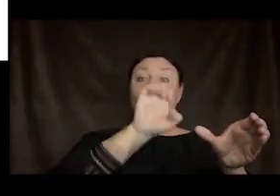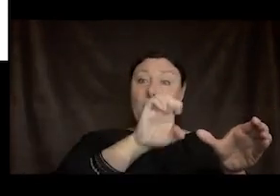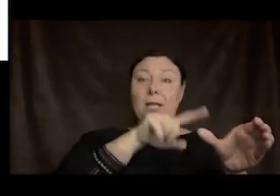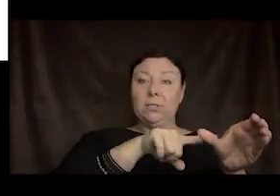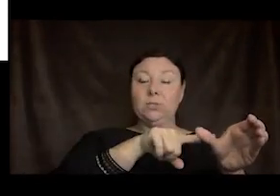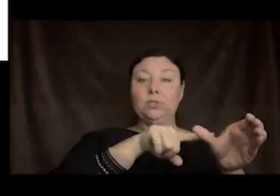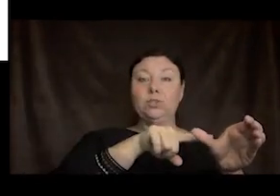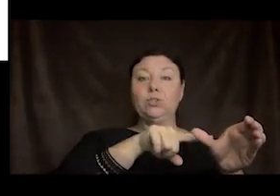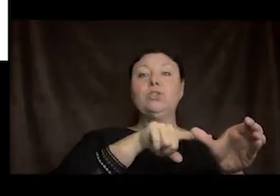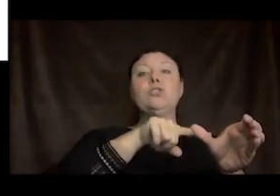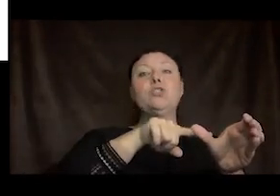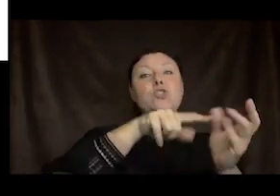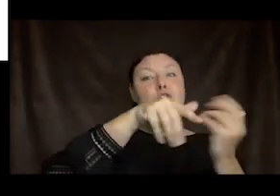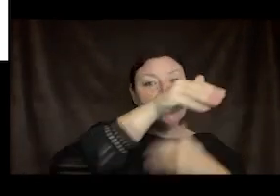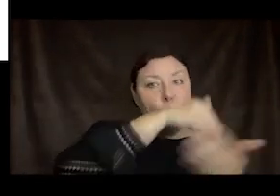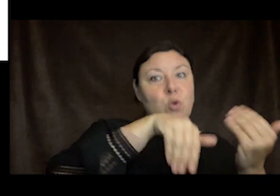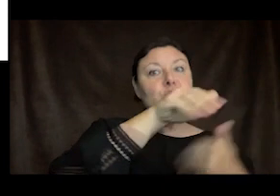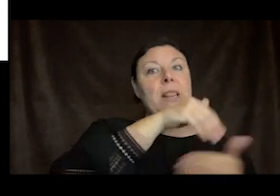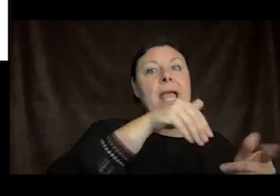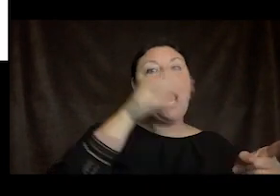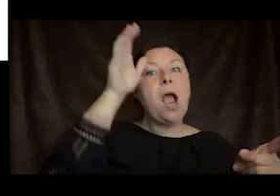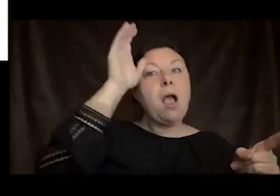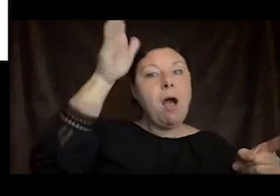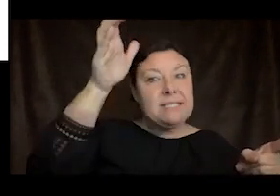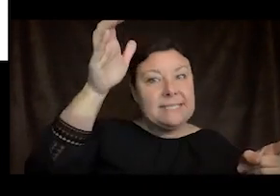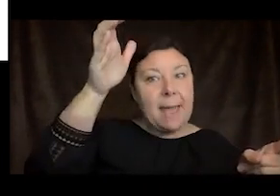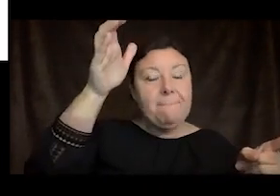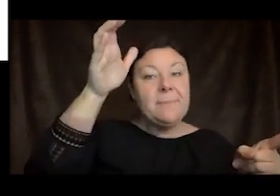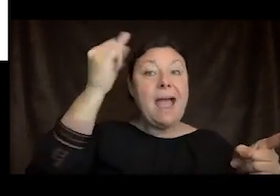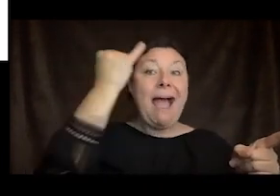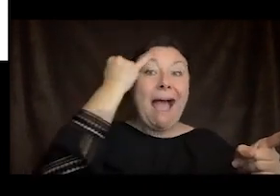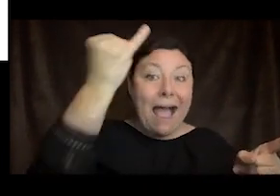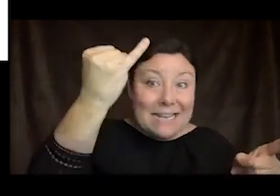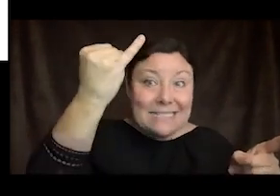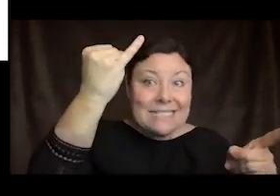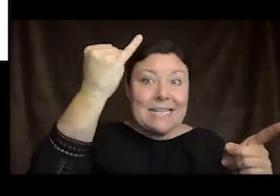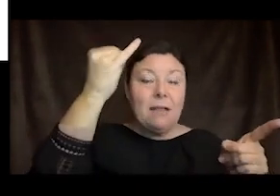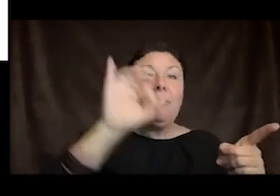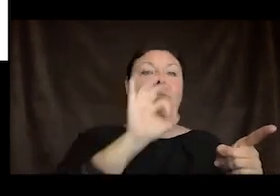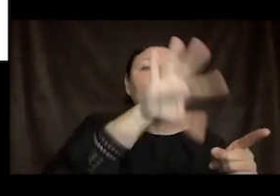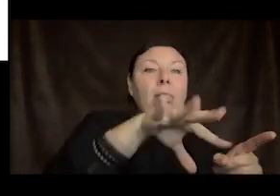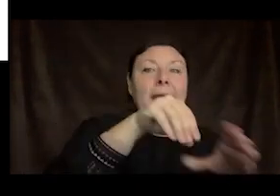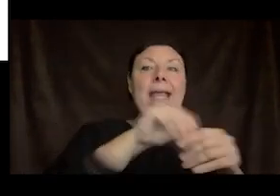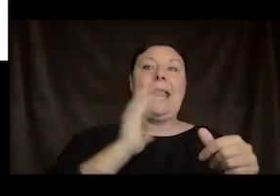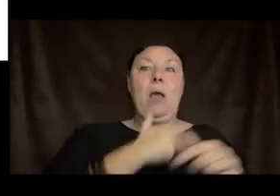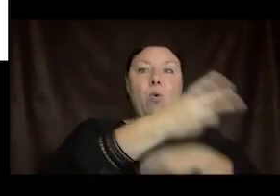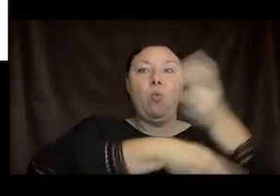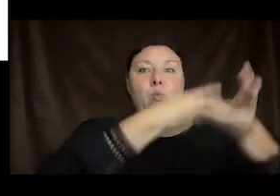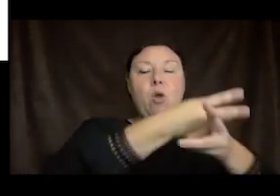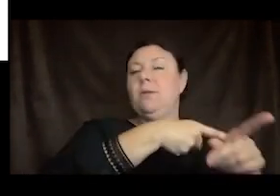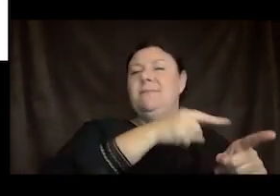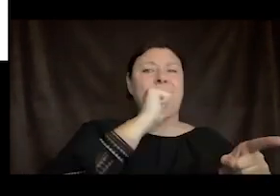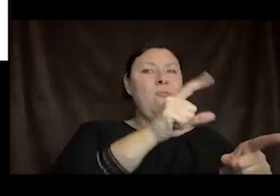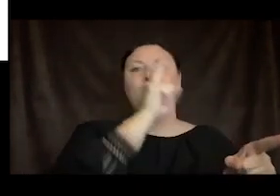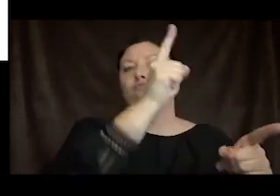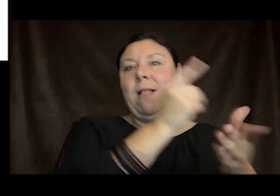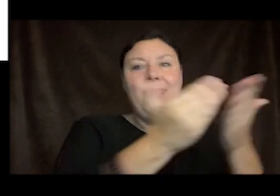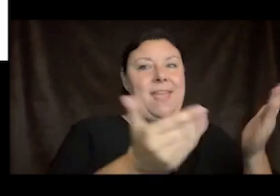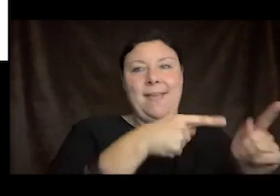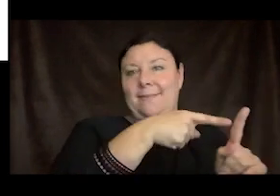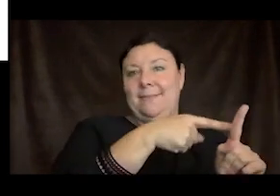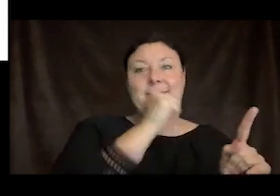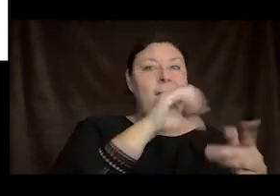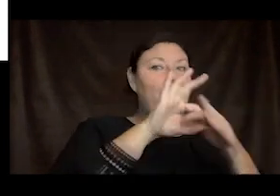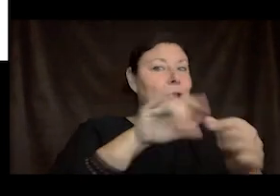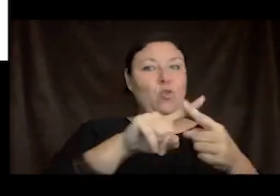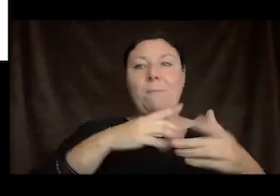a concept. It was an idea. It was introduced into society. It is not a real thing. It's not